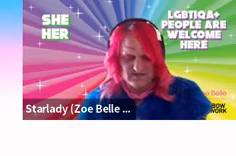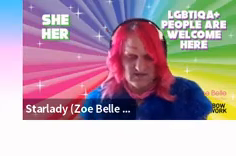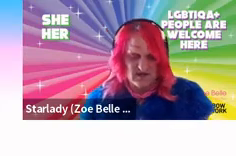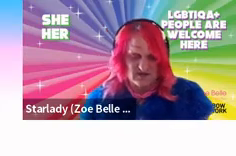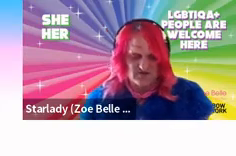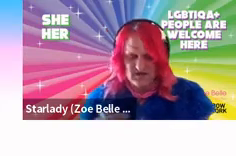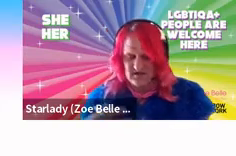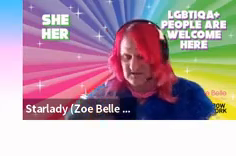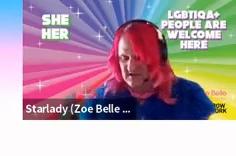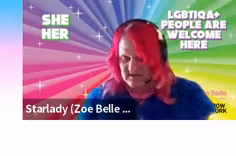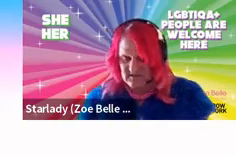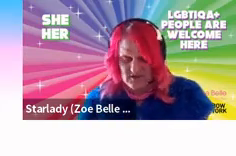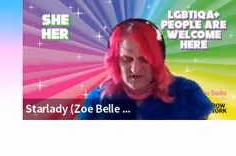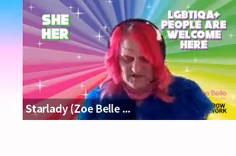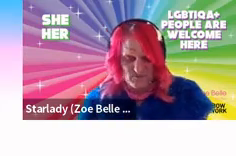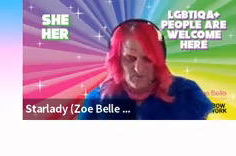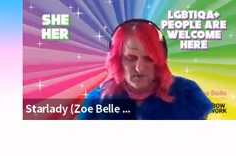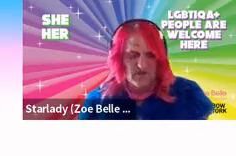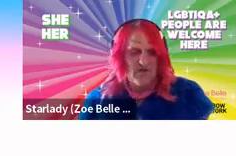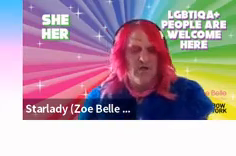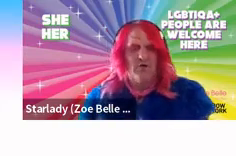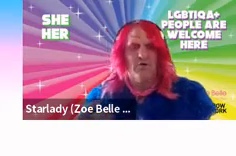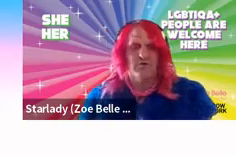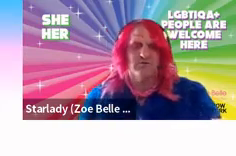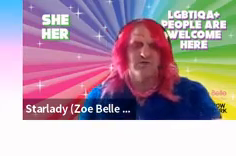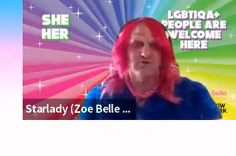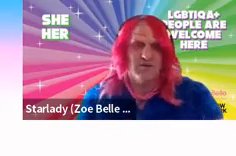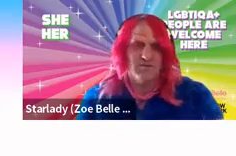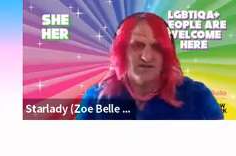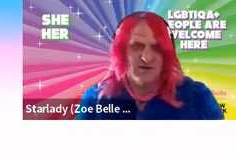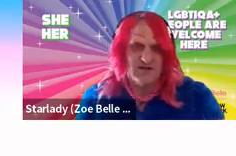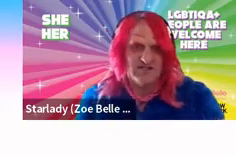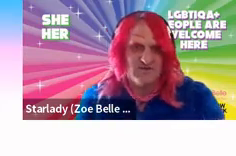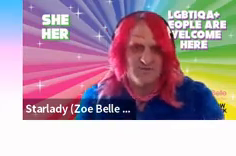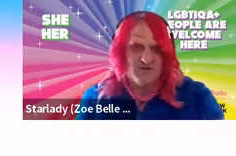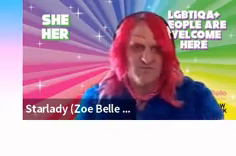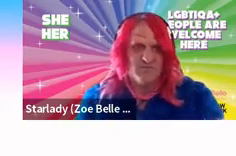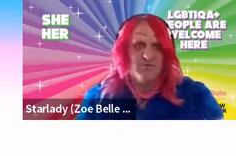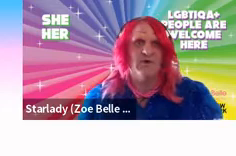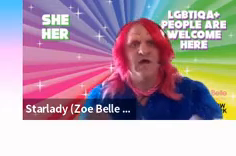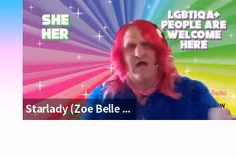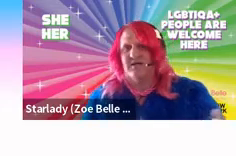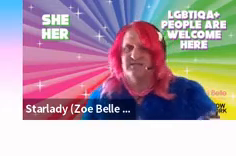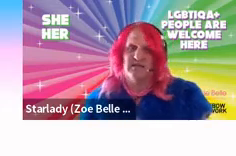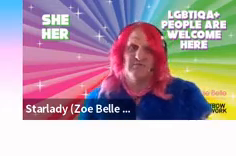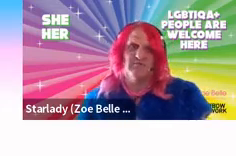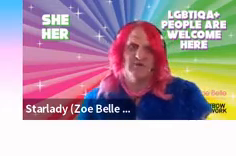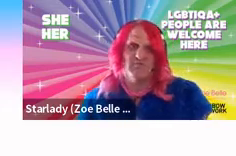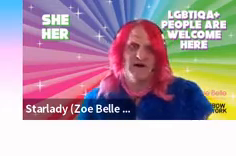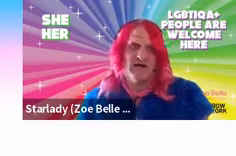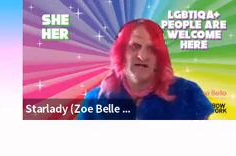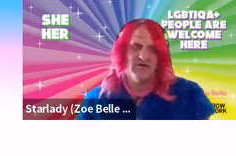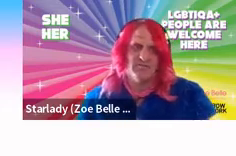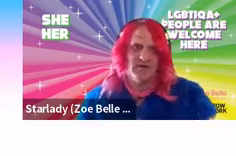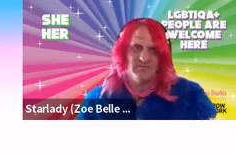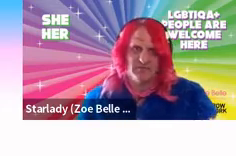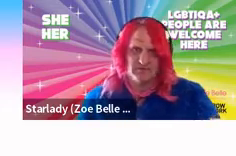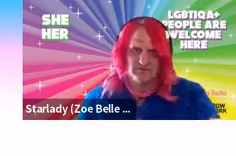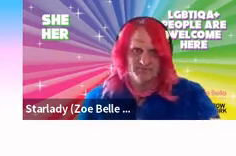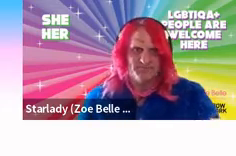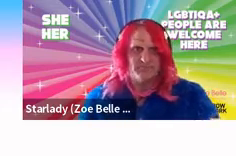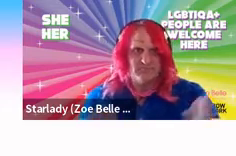identify as a trans woman. We'll also be talking about trans feminine people and some